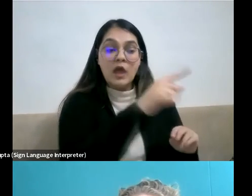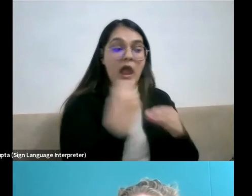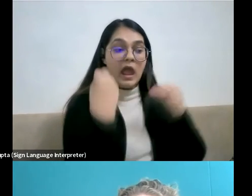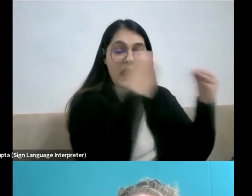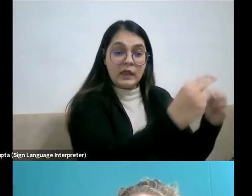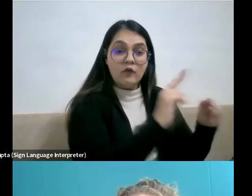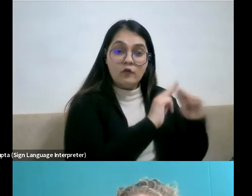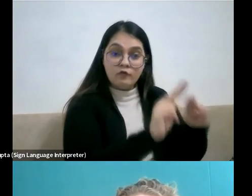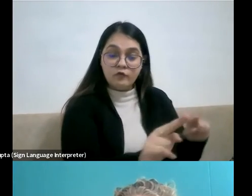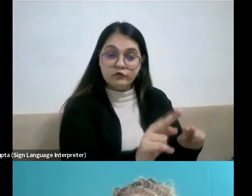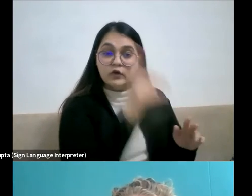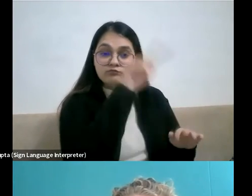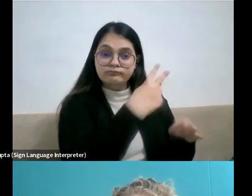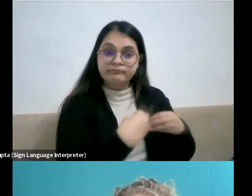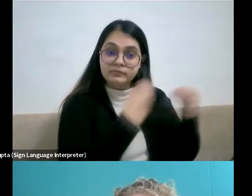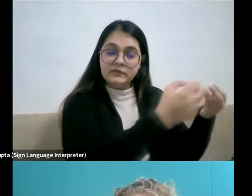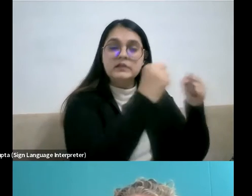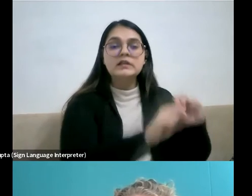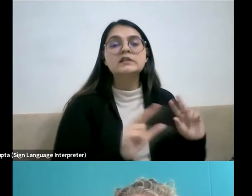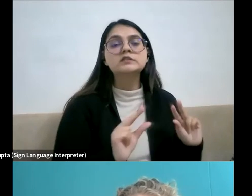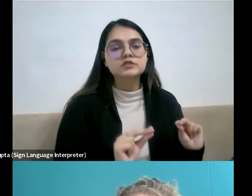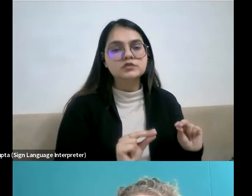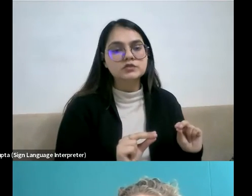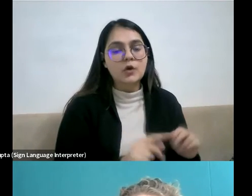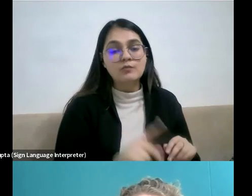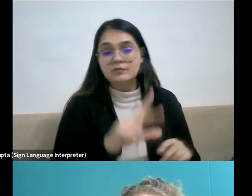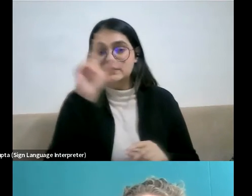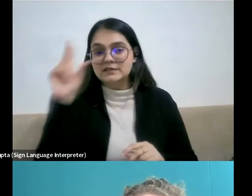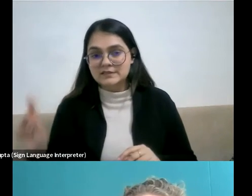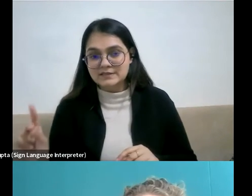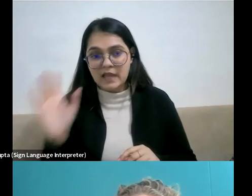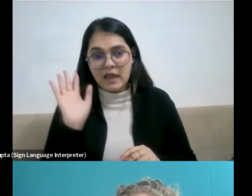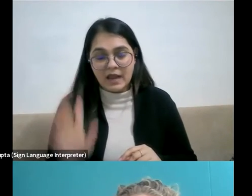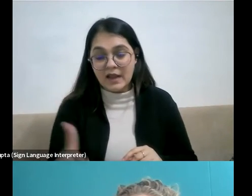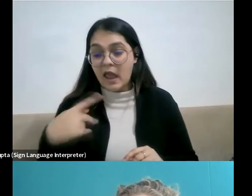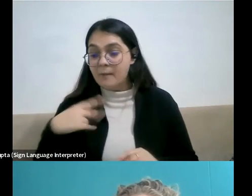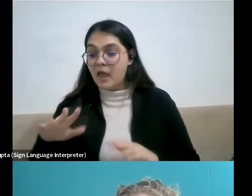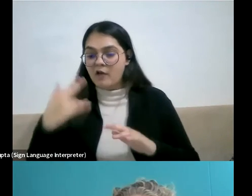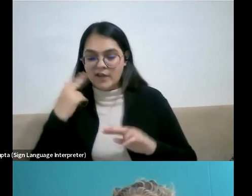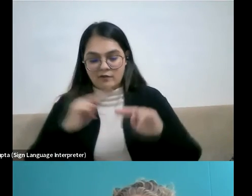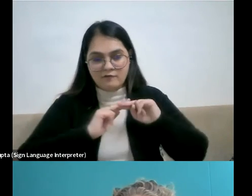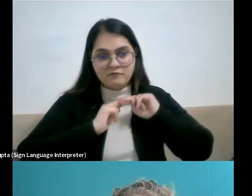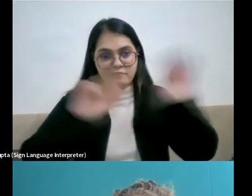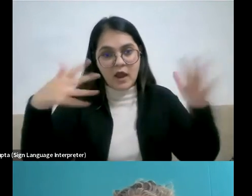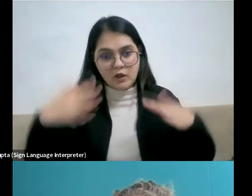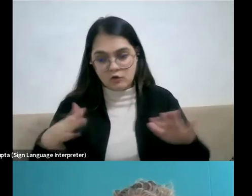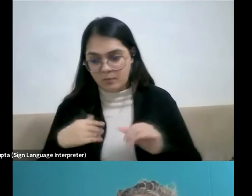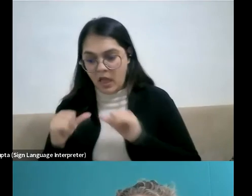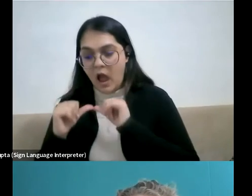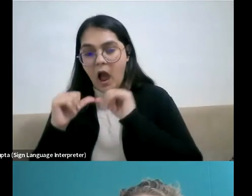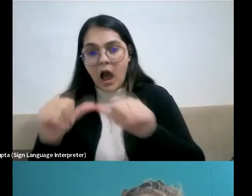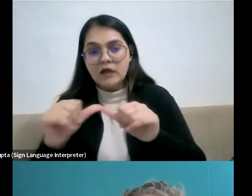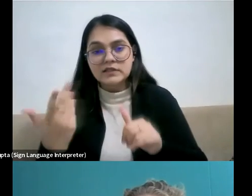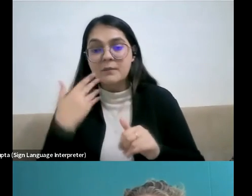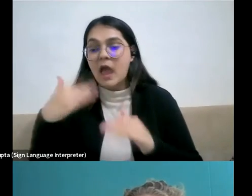in the decision-making process. And outcome-based inclusion refers to the issues around distributive